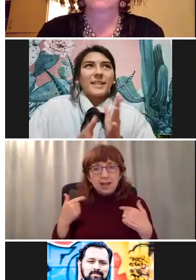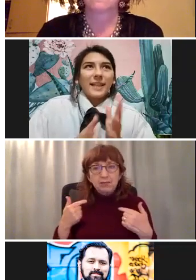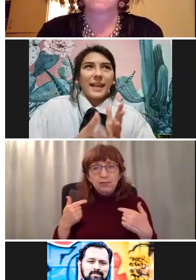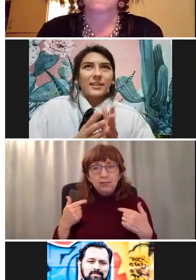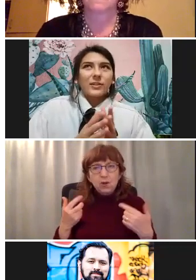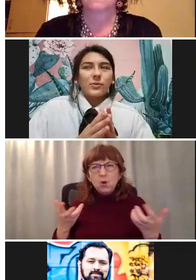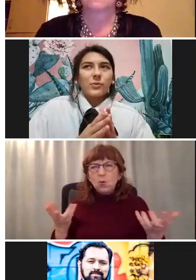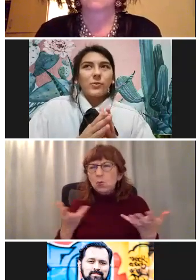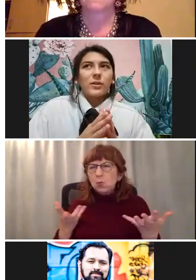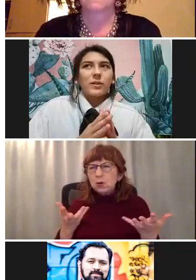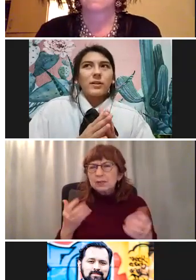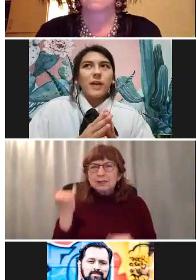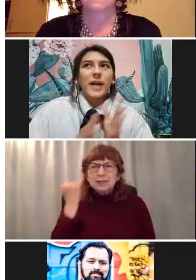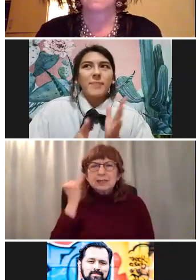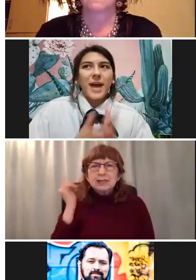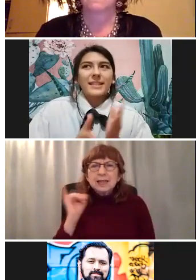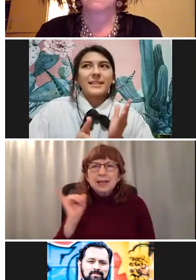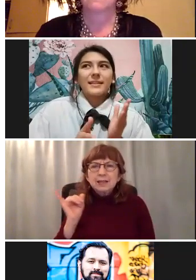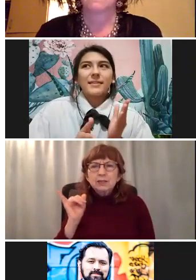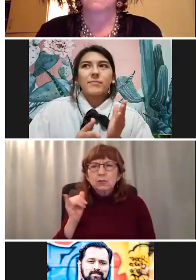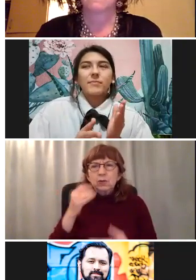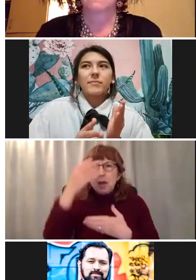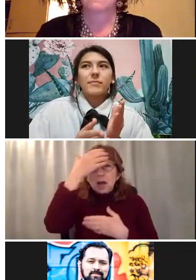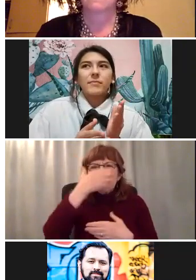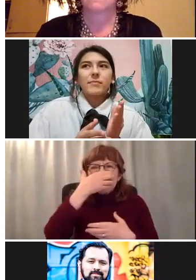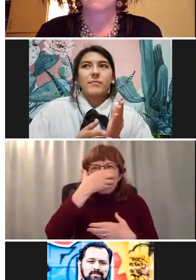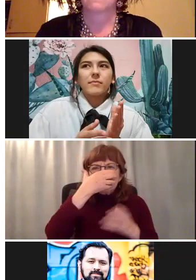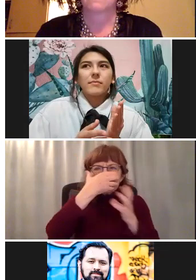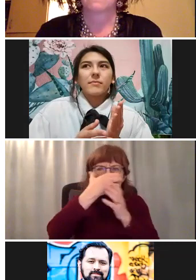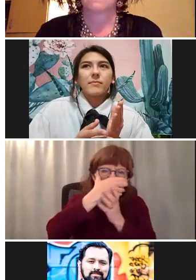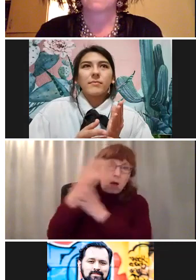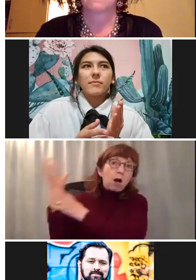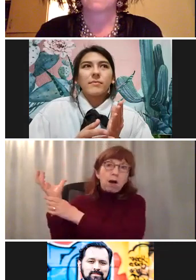What is it like to unmask